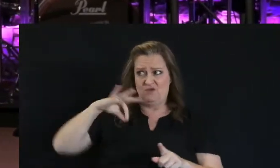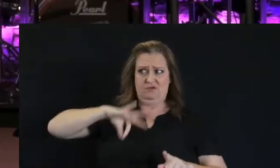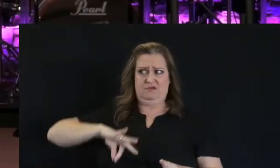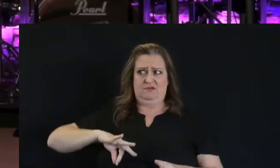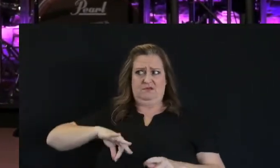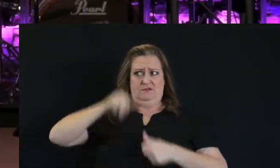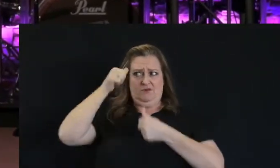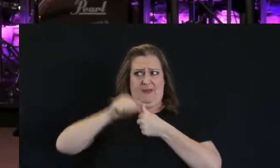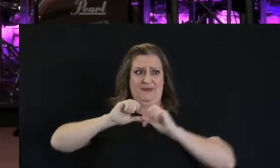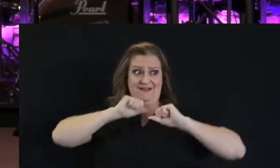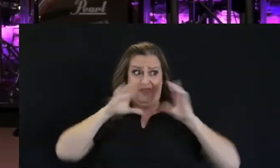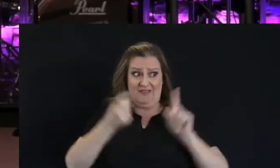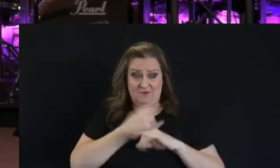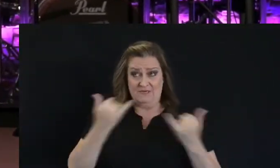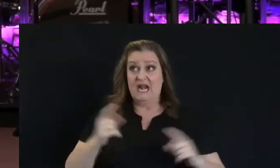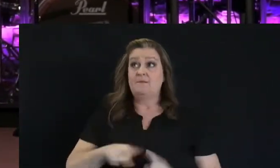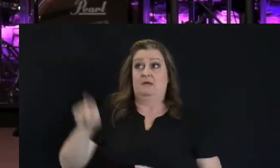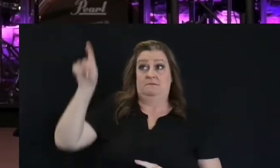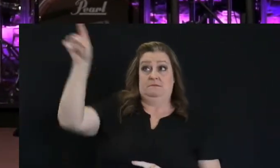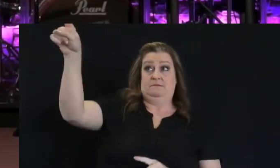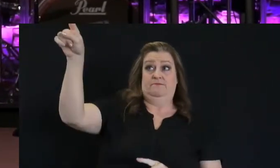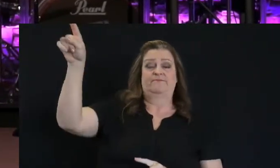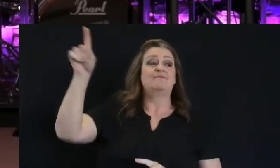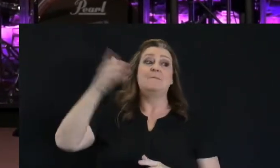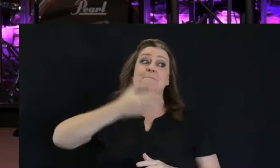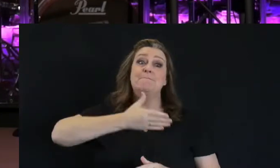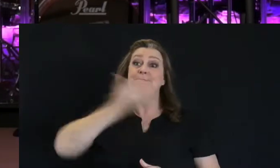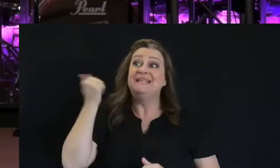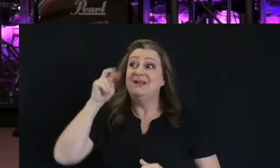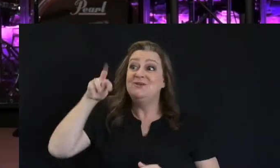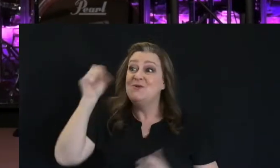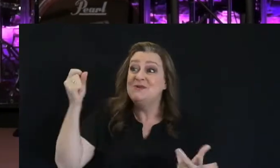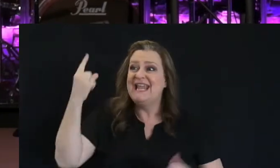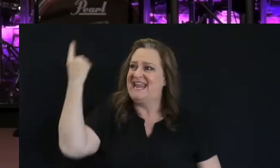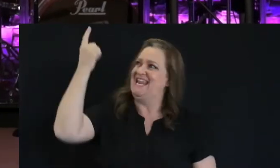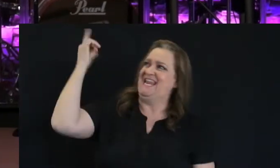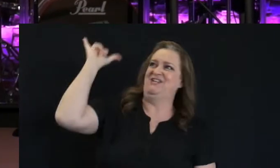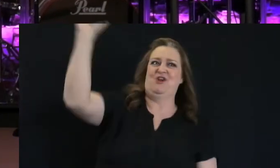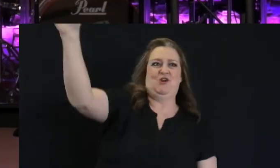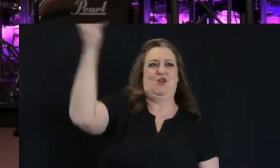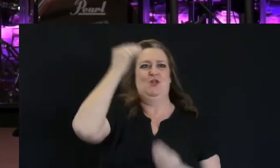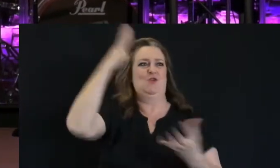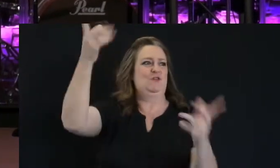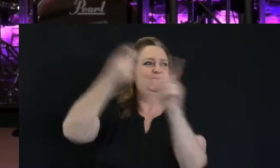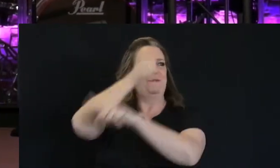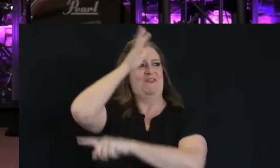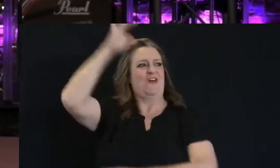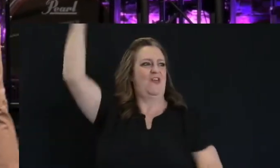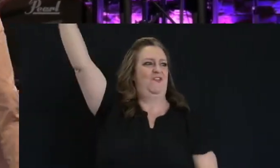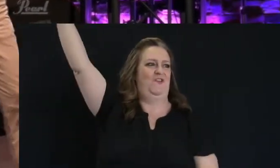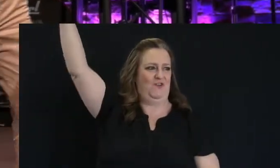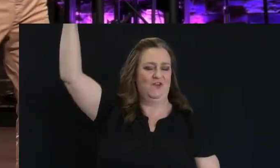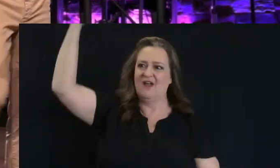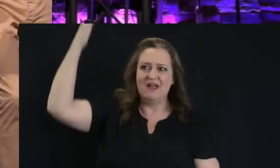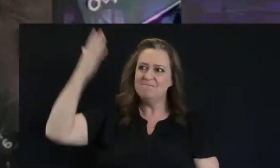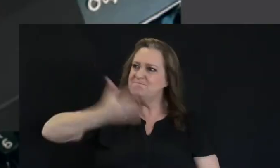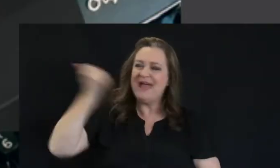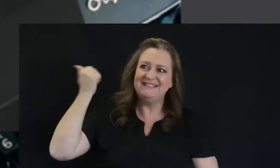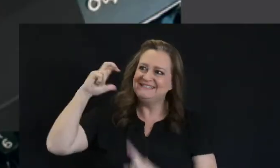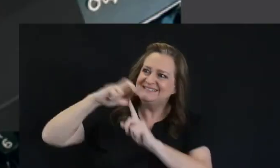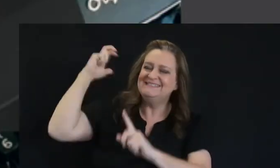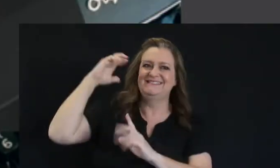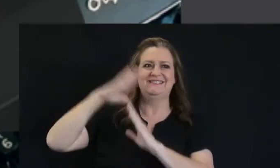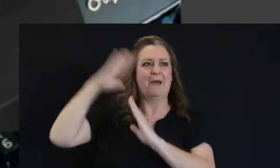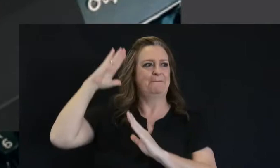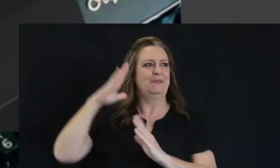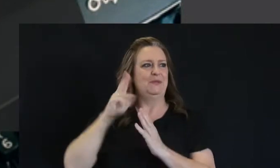suppose get this right here, folks. There's no better news than eternal news. There's no better news than eternal news. And I say that